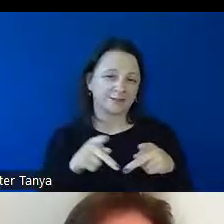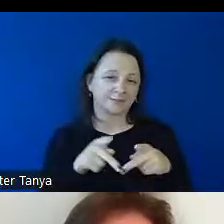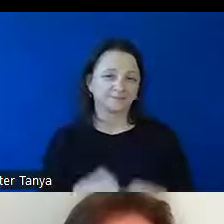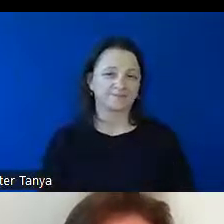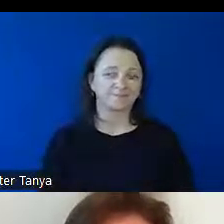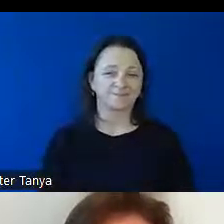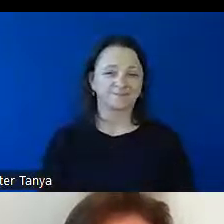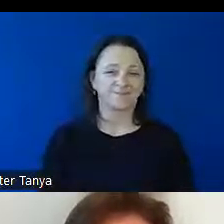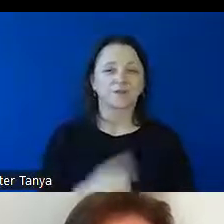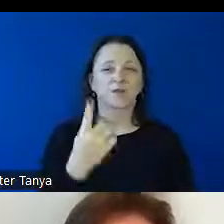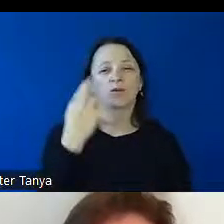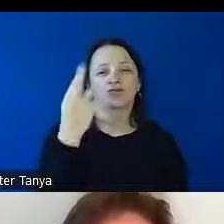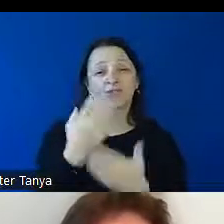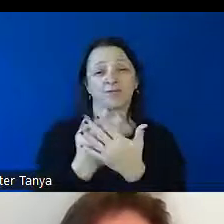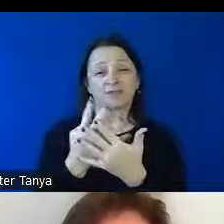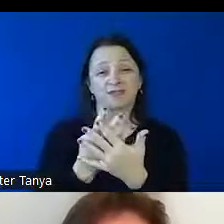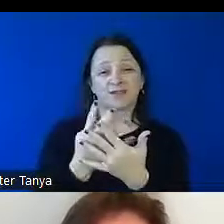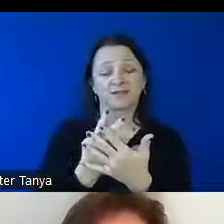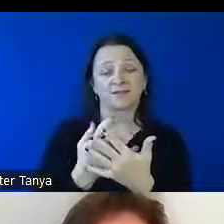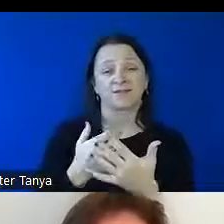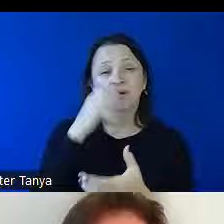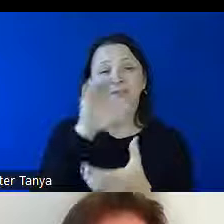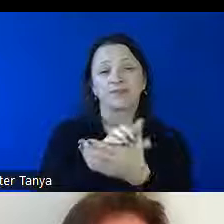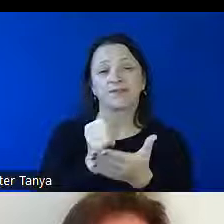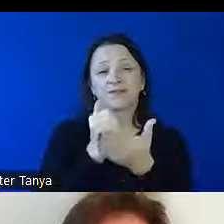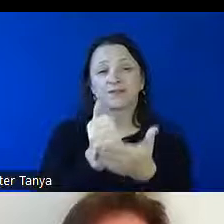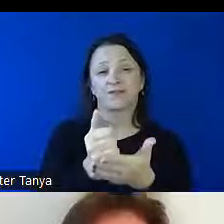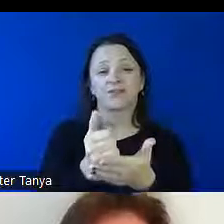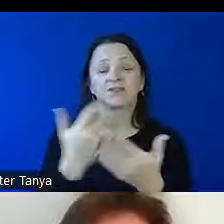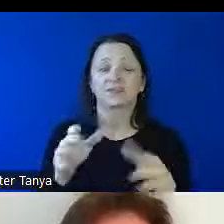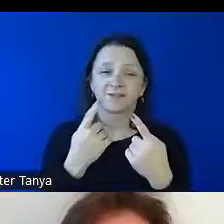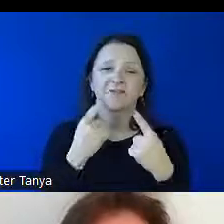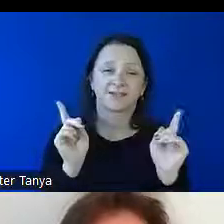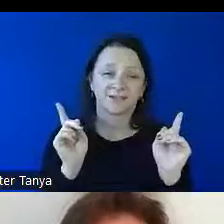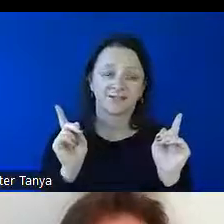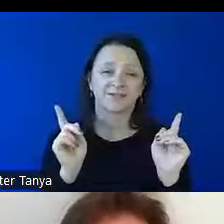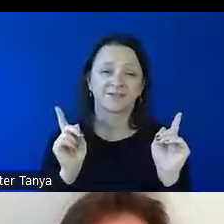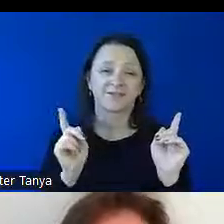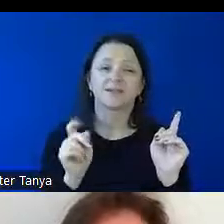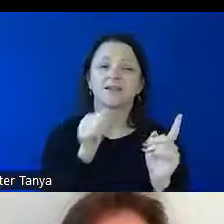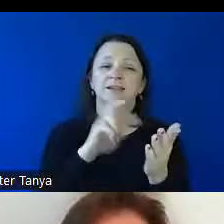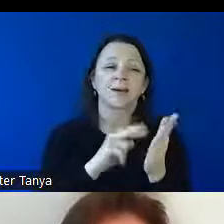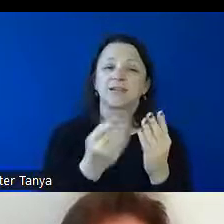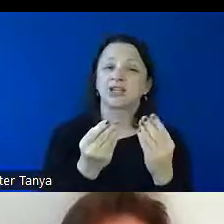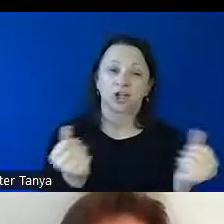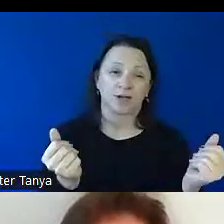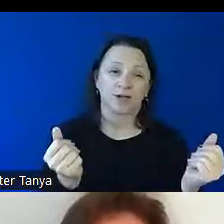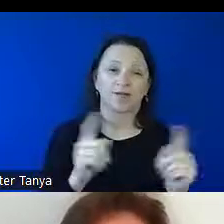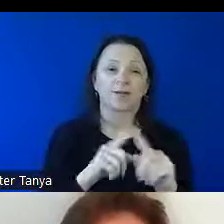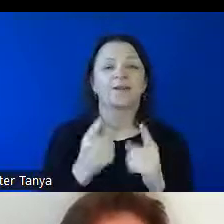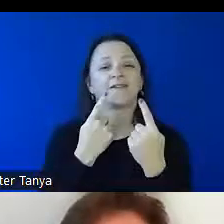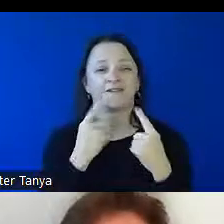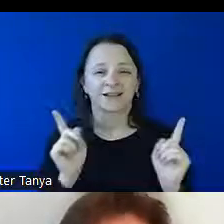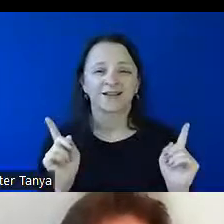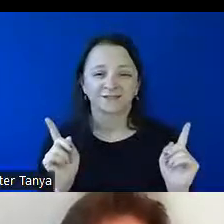One of the reasons we screen is because we believe that intervention is effective, not necessarily curative, but effective.